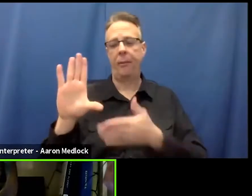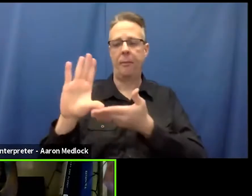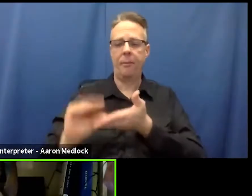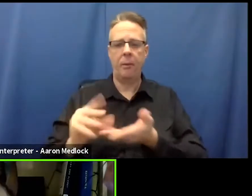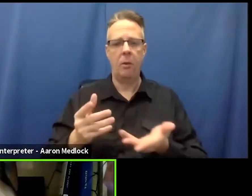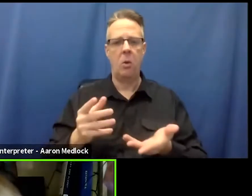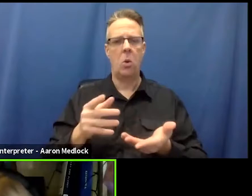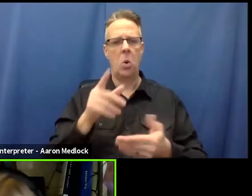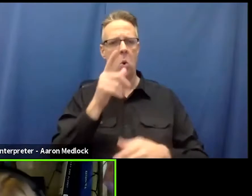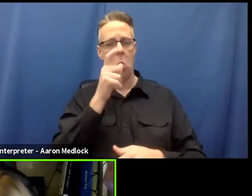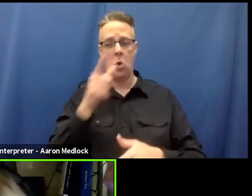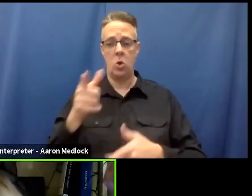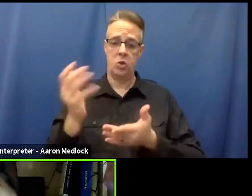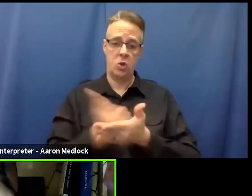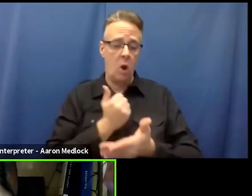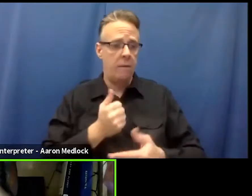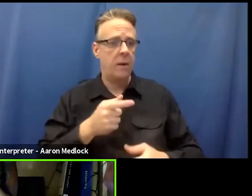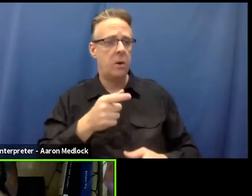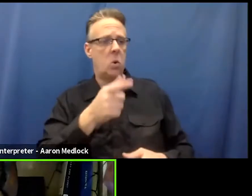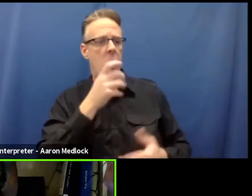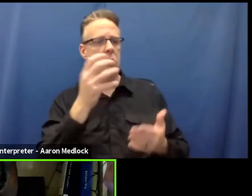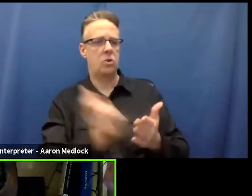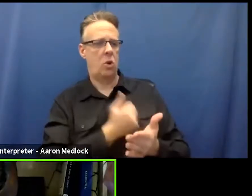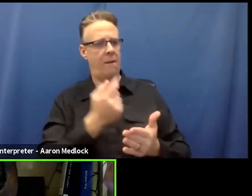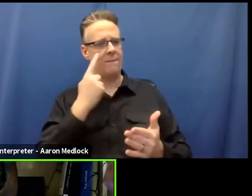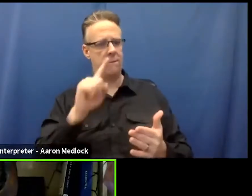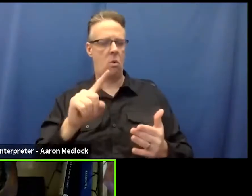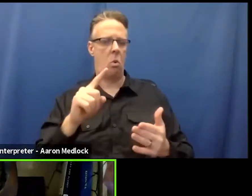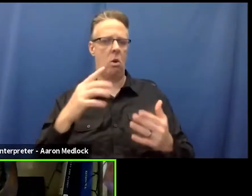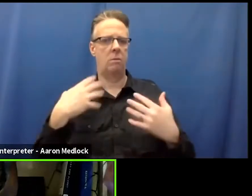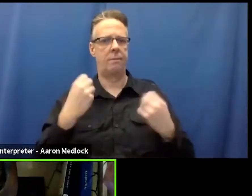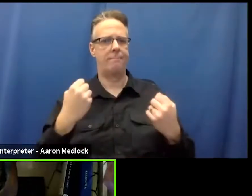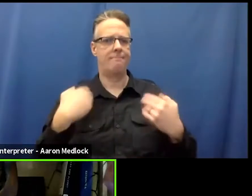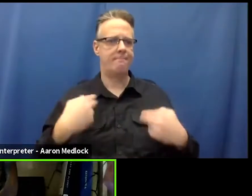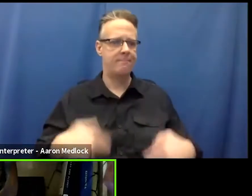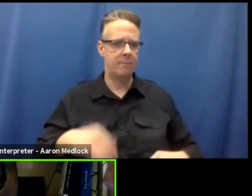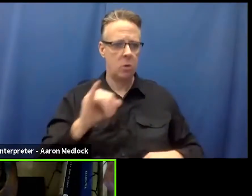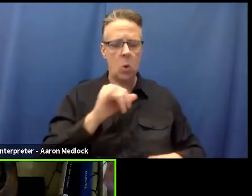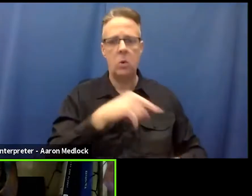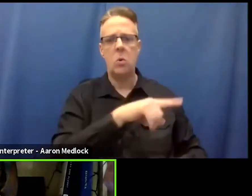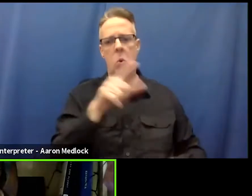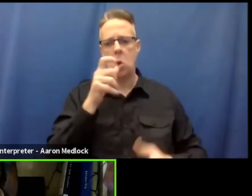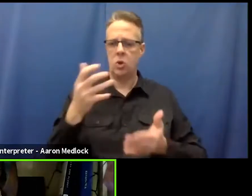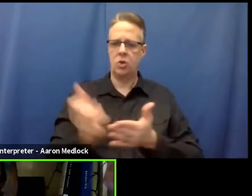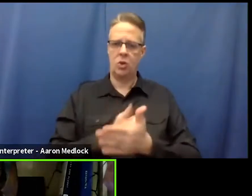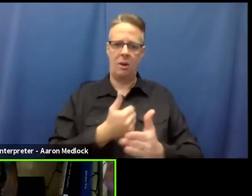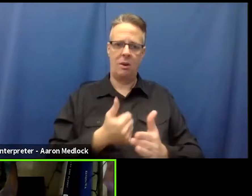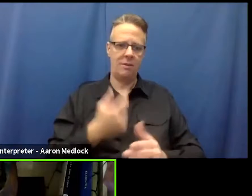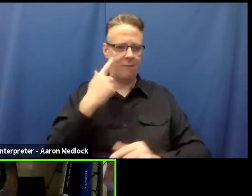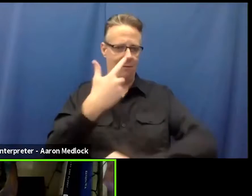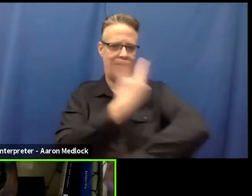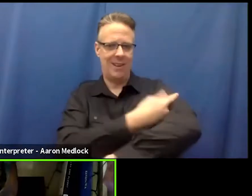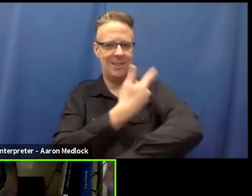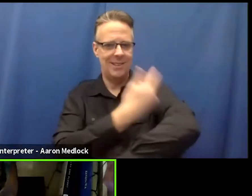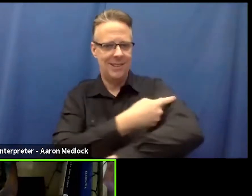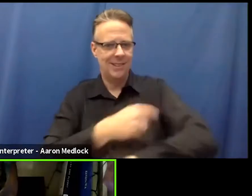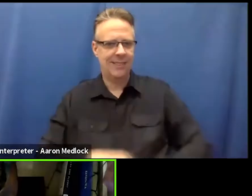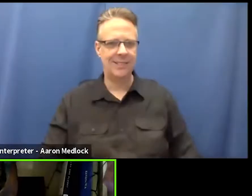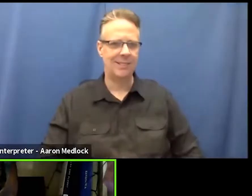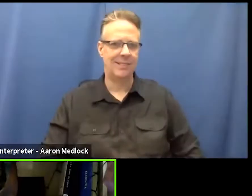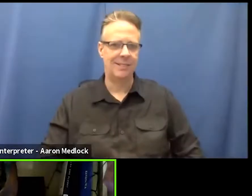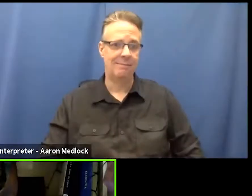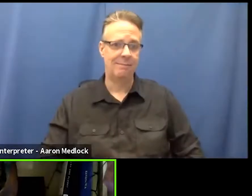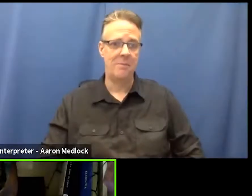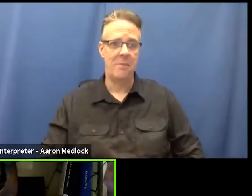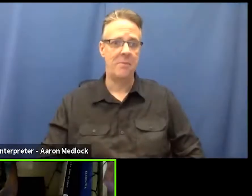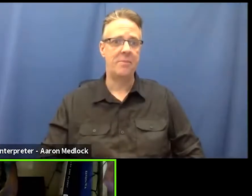deserves support and who deserves healthcare and who deserves vaccines. And, something that's been coming out and